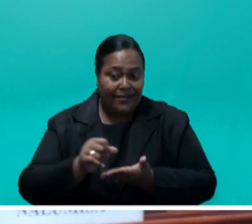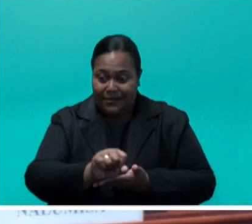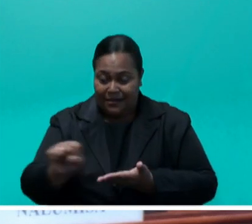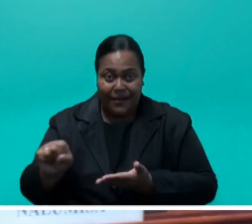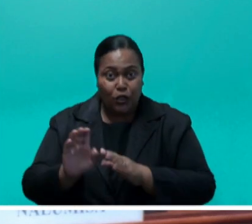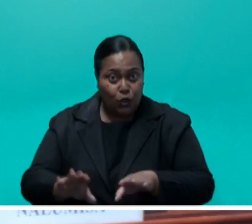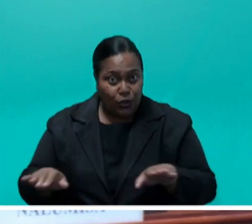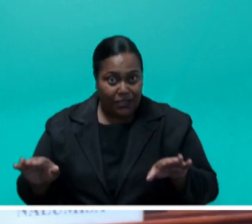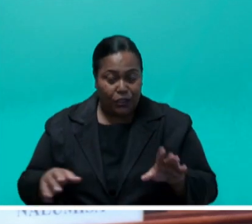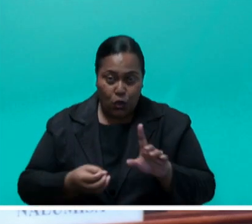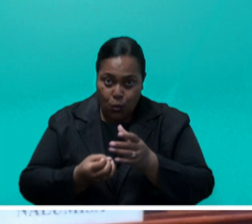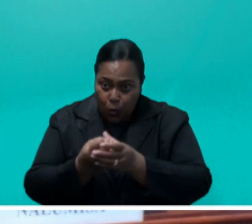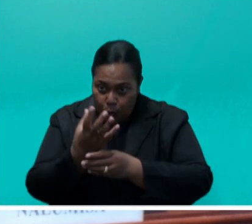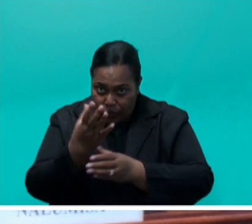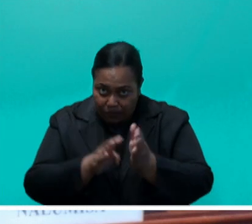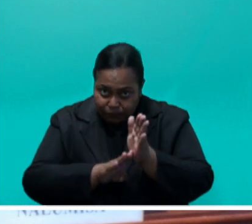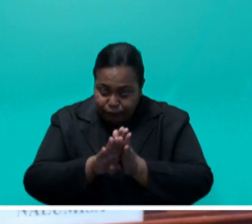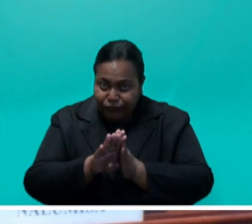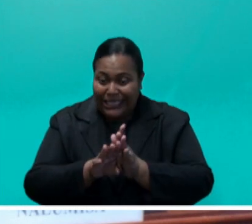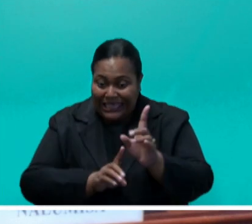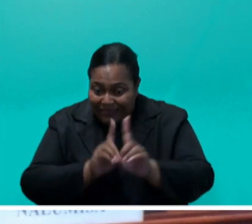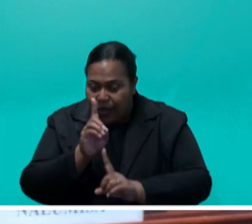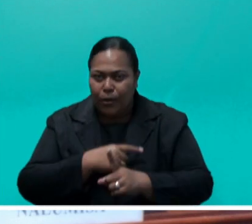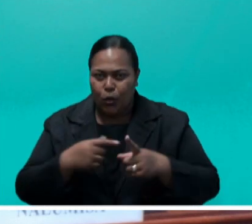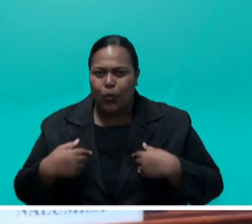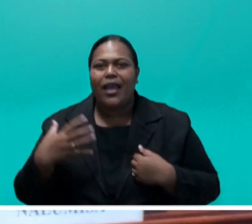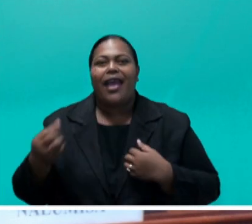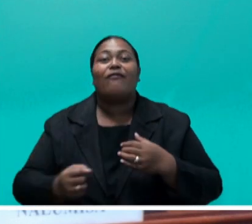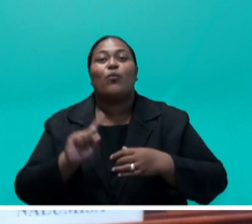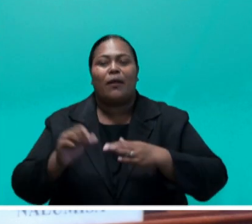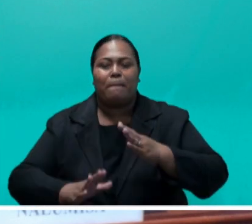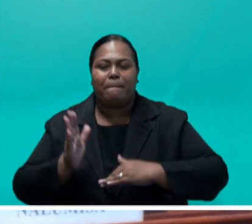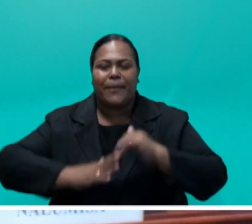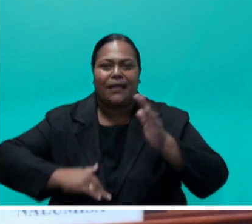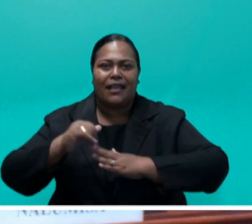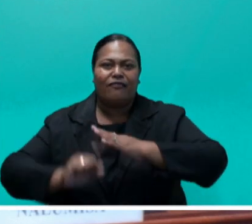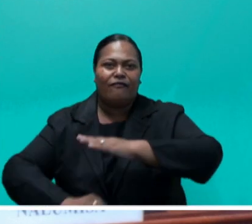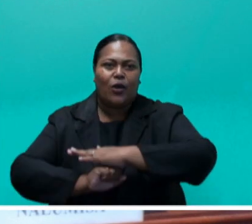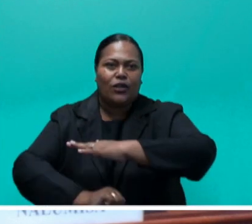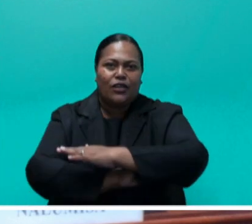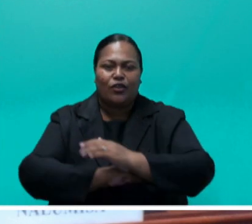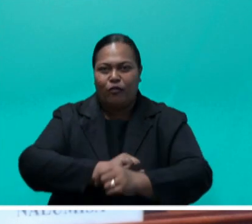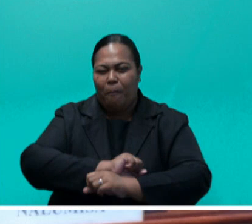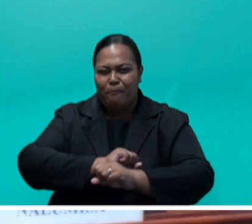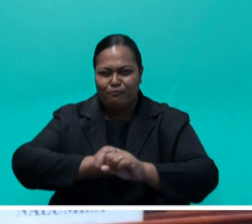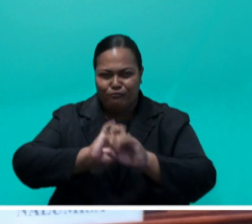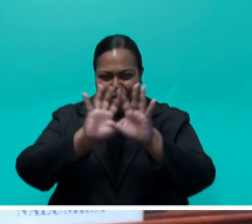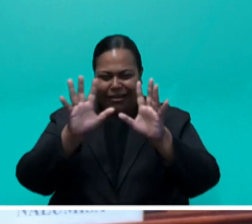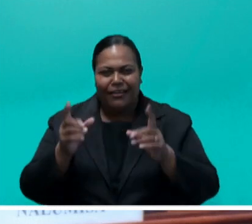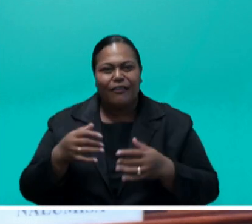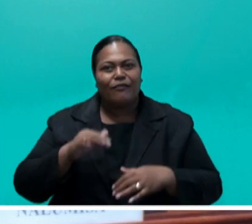development, we are laying the foundation for a brighter and more prosperous future for our